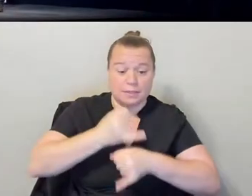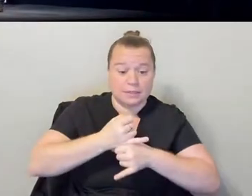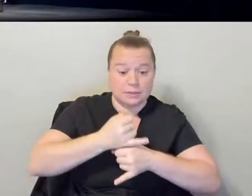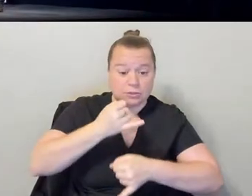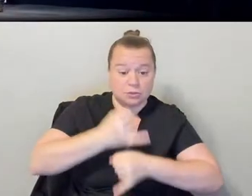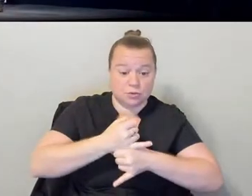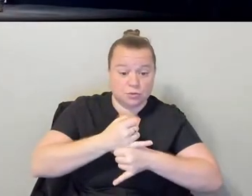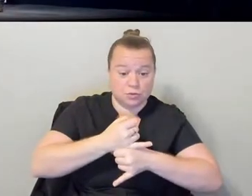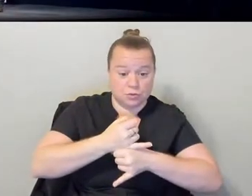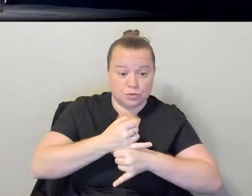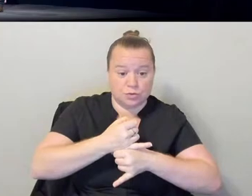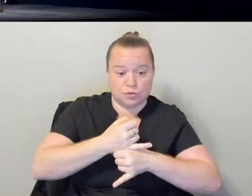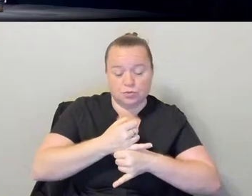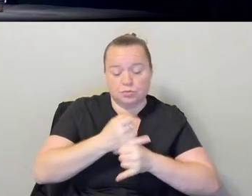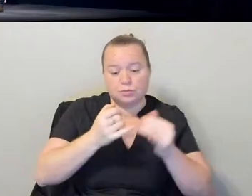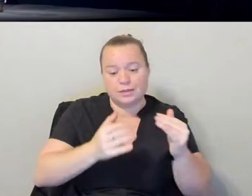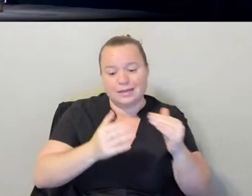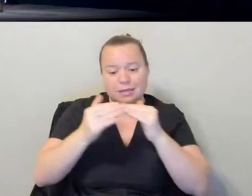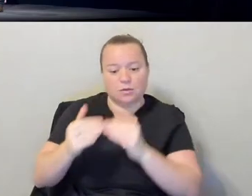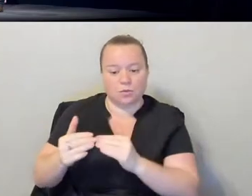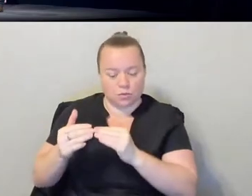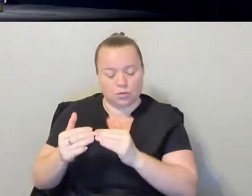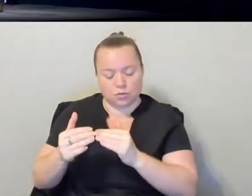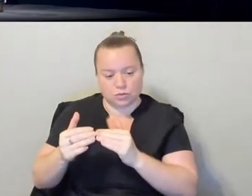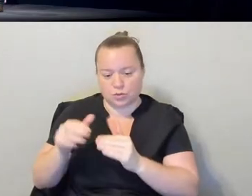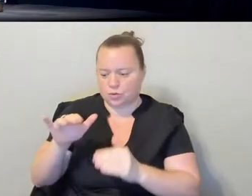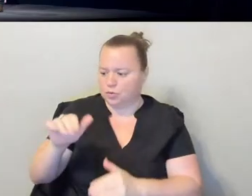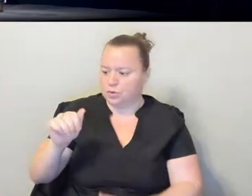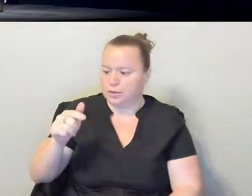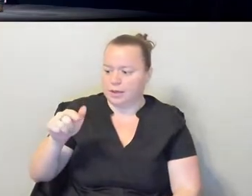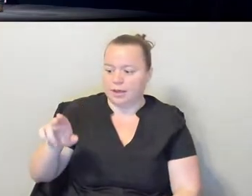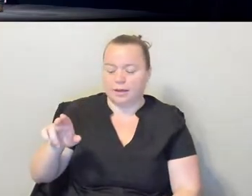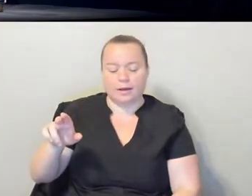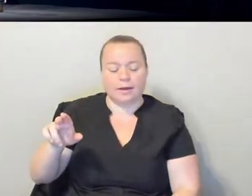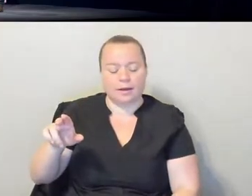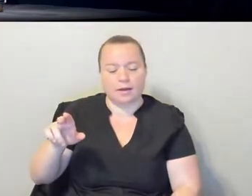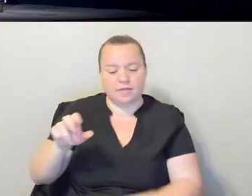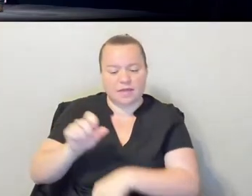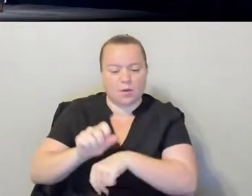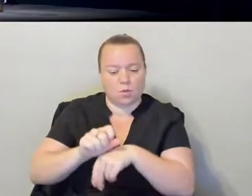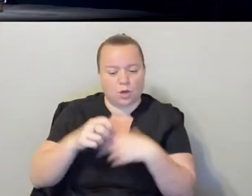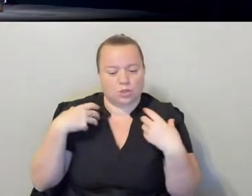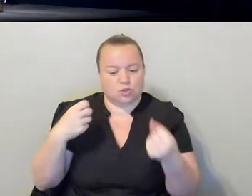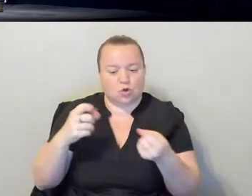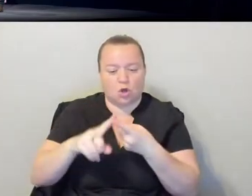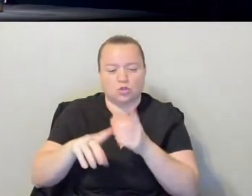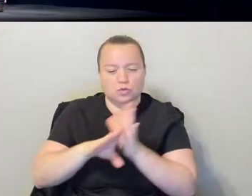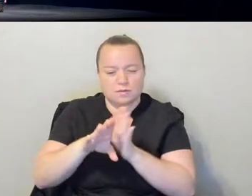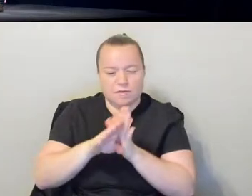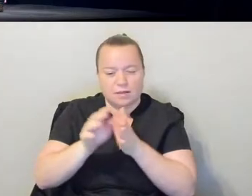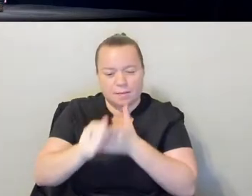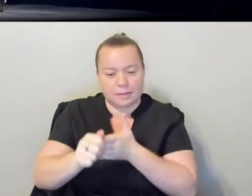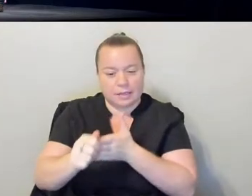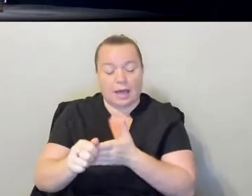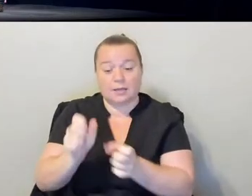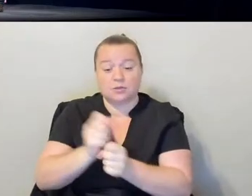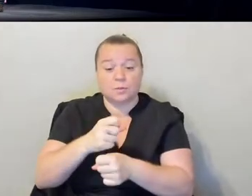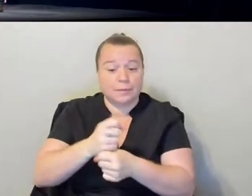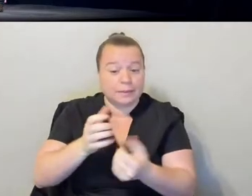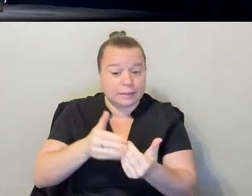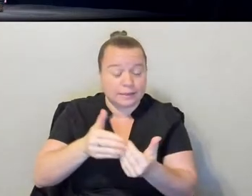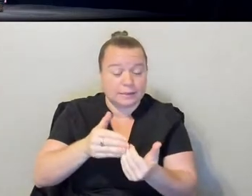be the equivalent of the EIGE, have worked strongly to develop guides that makes easy to these